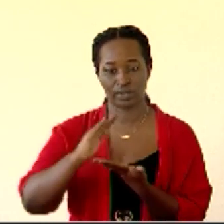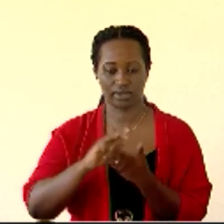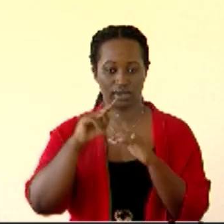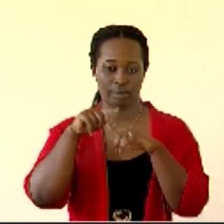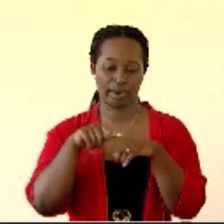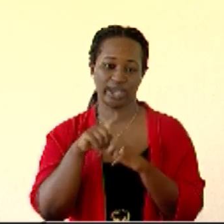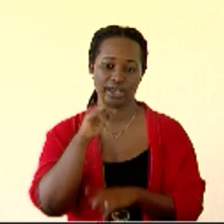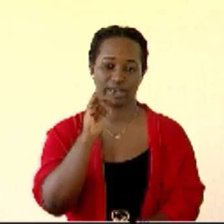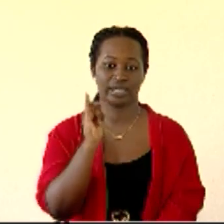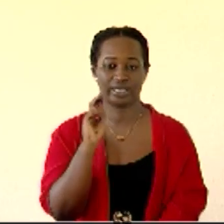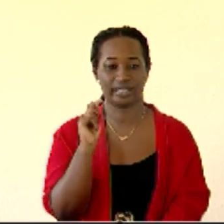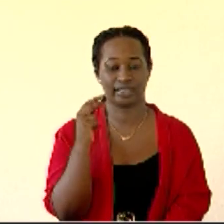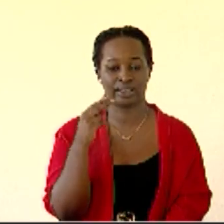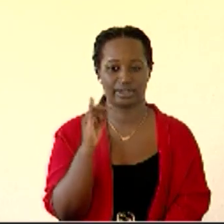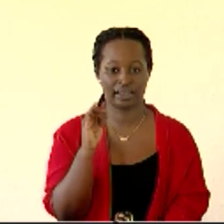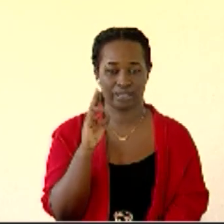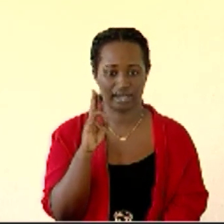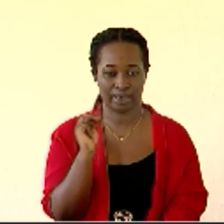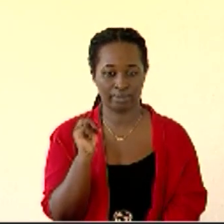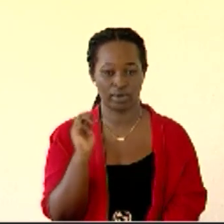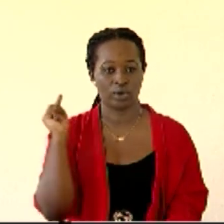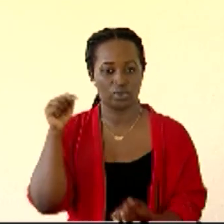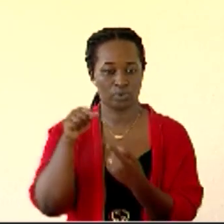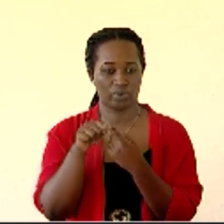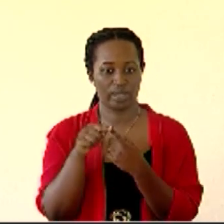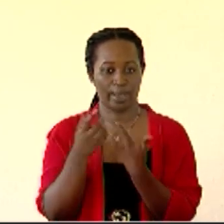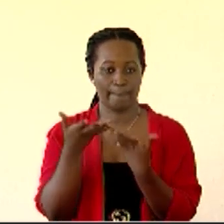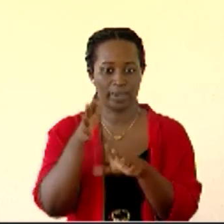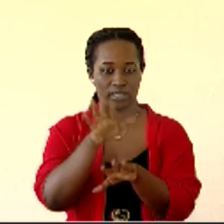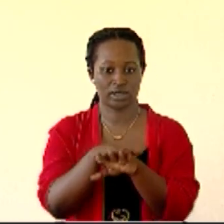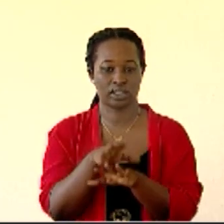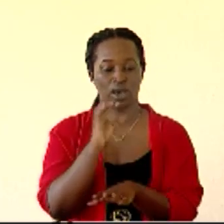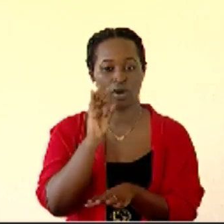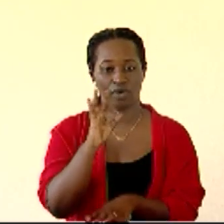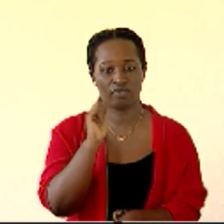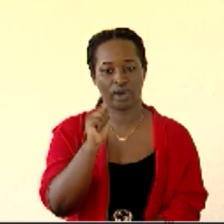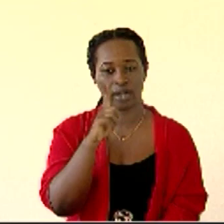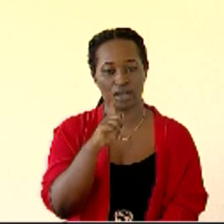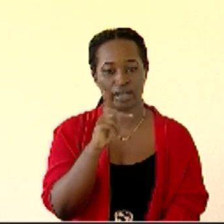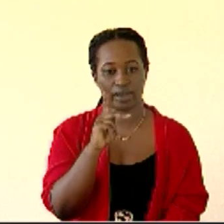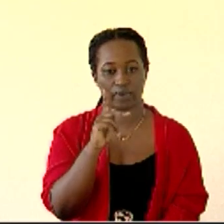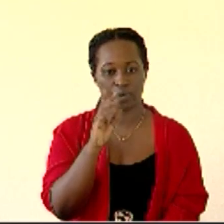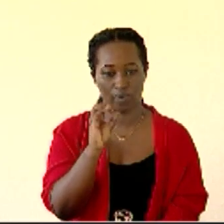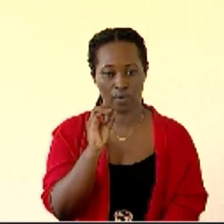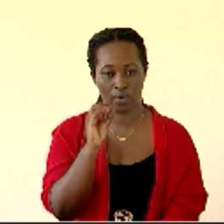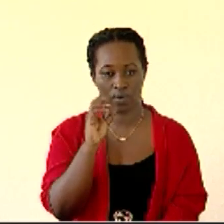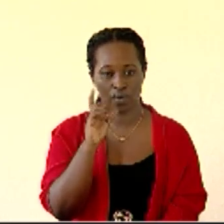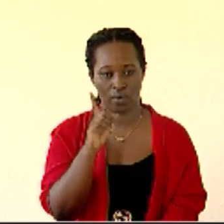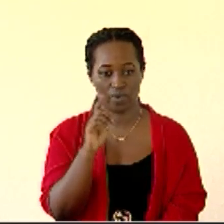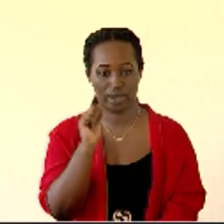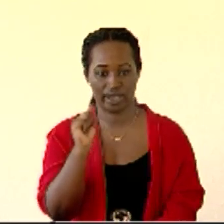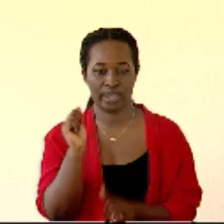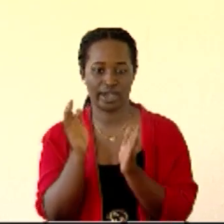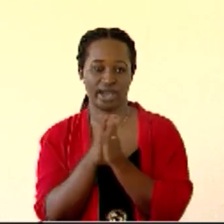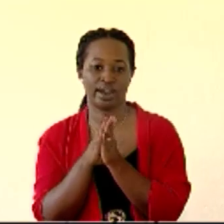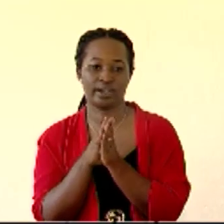to a mixture of alcohols A and B. So this compound was reduced